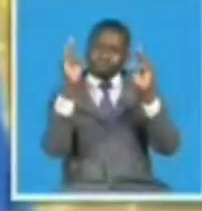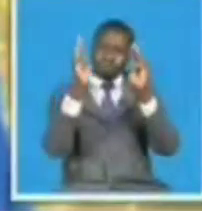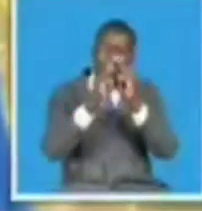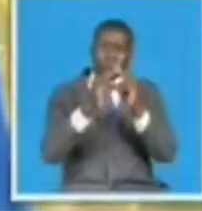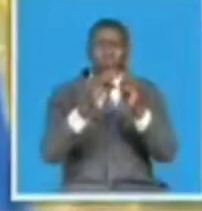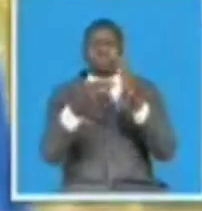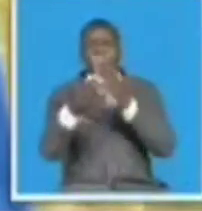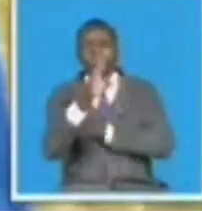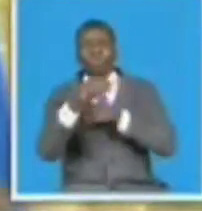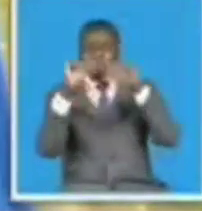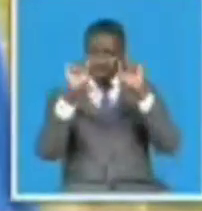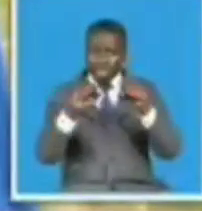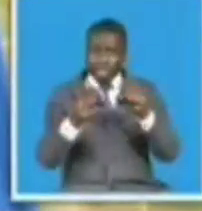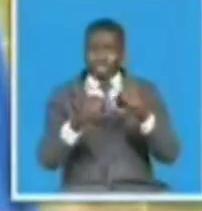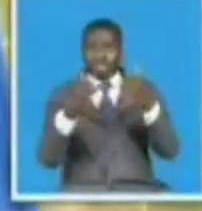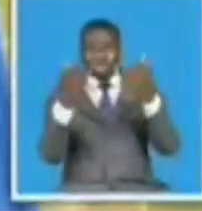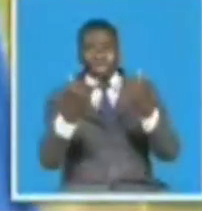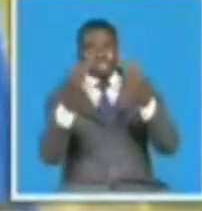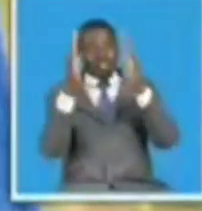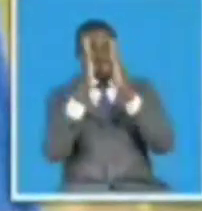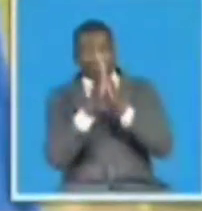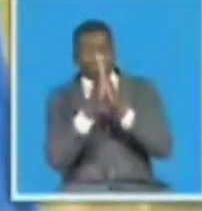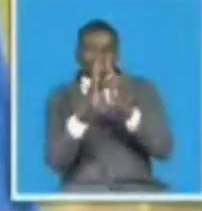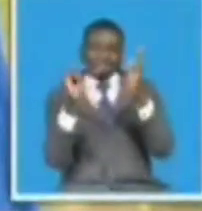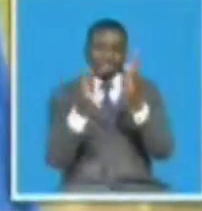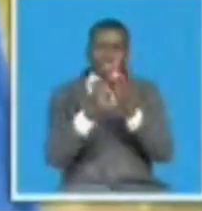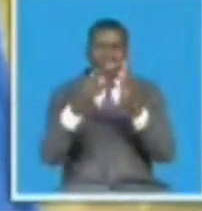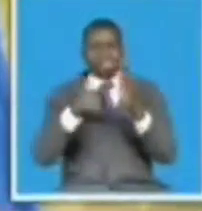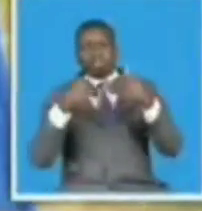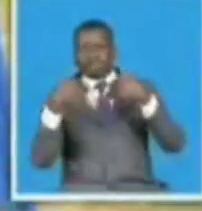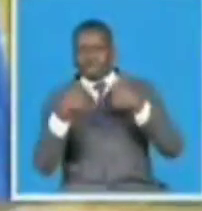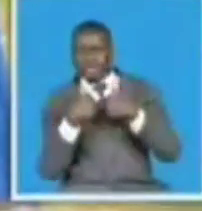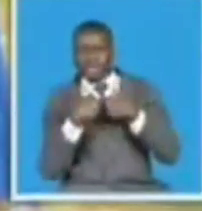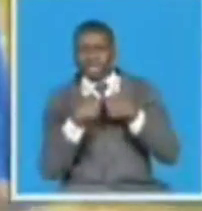mapempero kubwera pamene ainavo naife